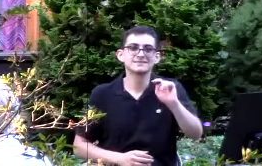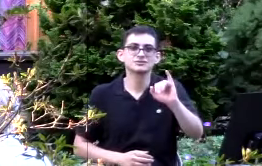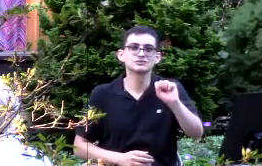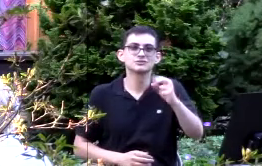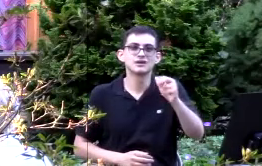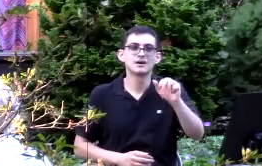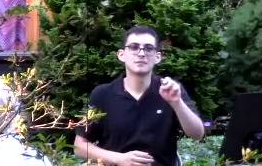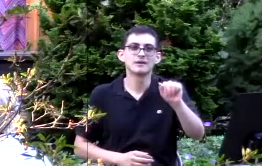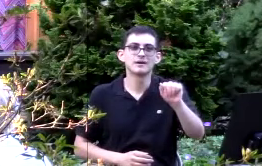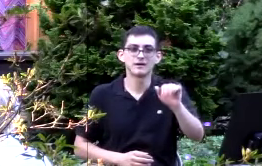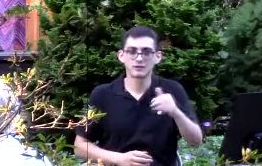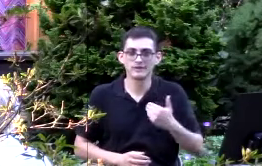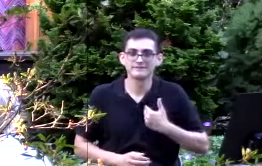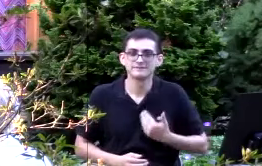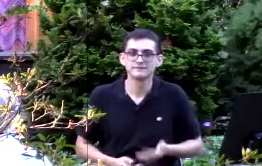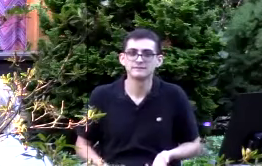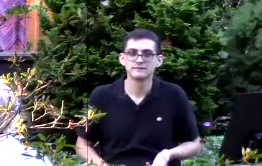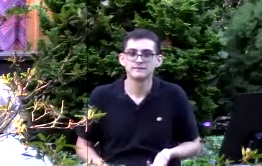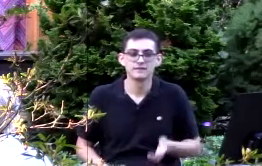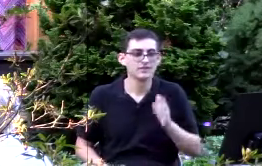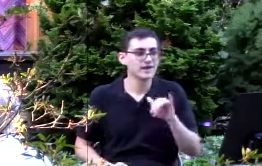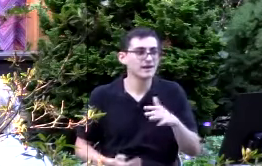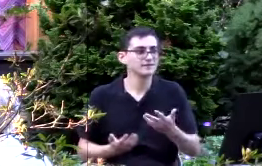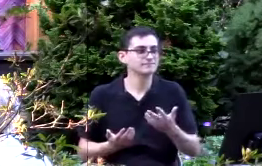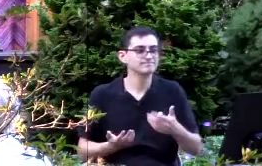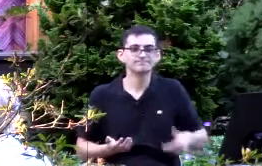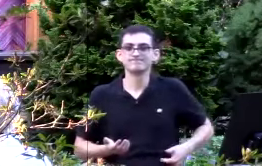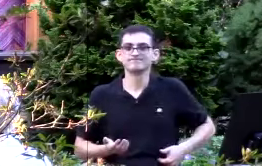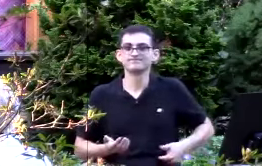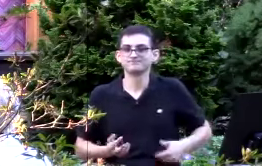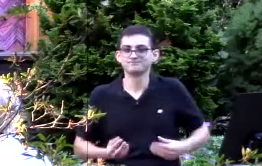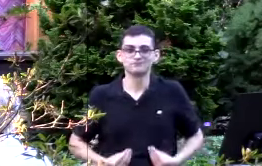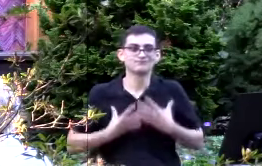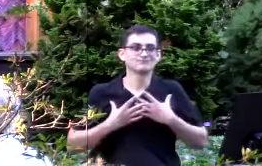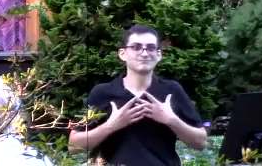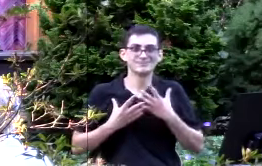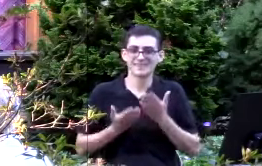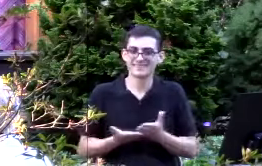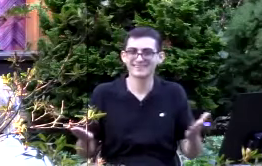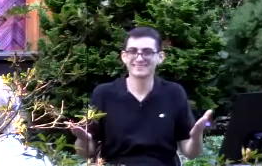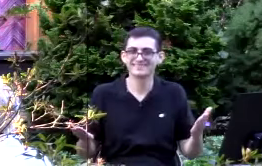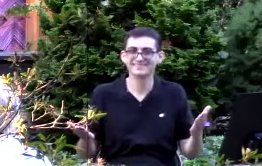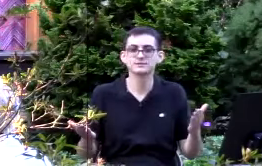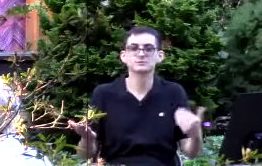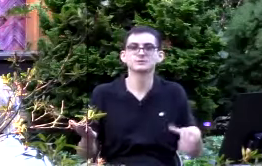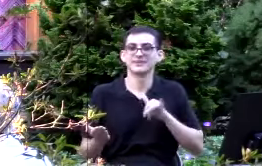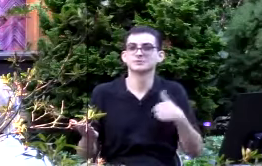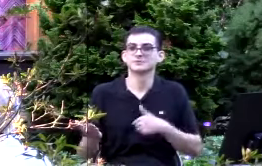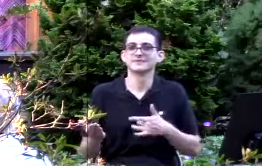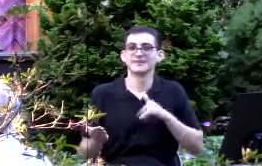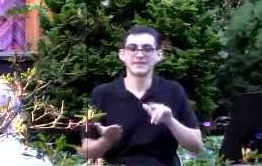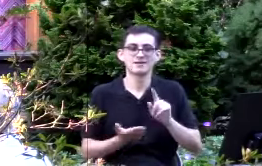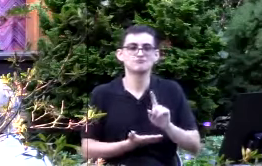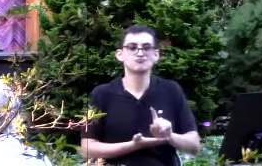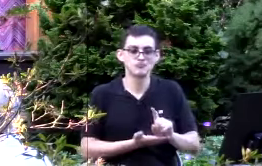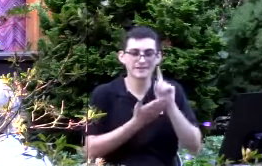energy, that way that enlivens things that we are privileged to receive each Shabbat. We